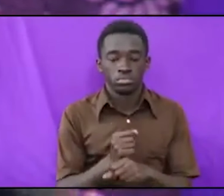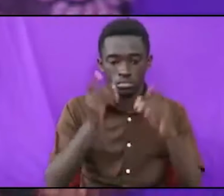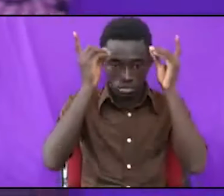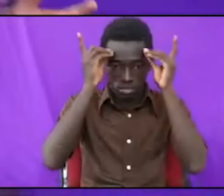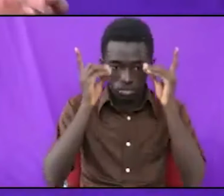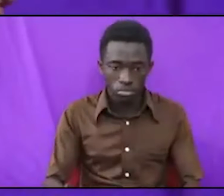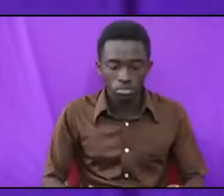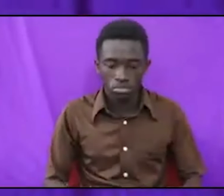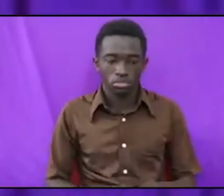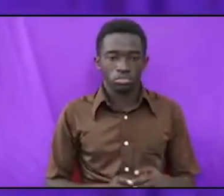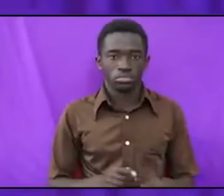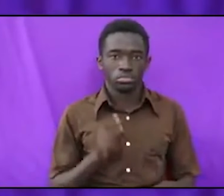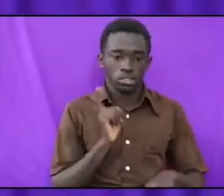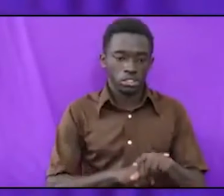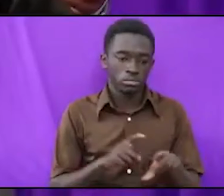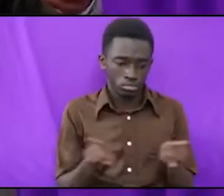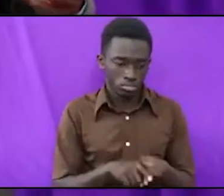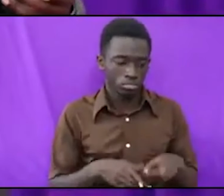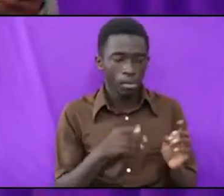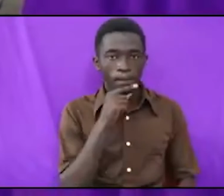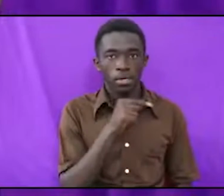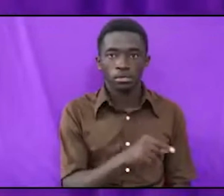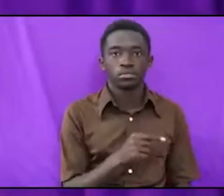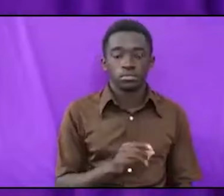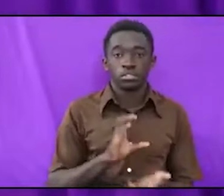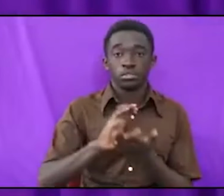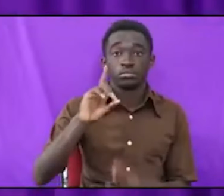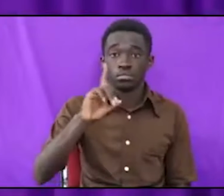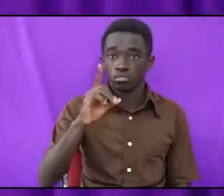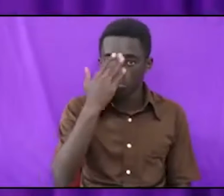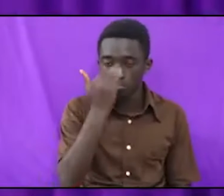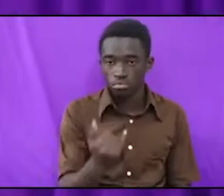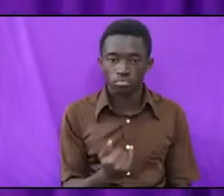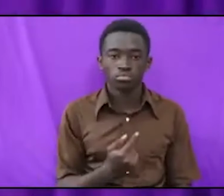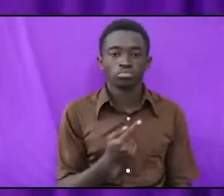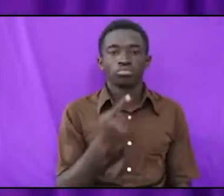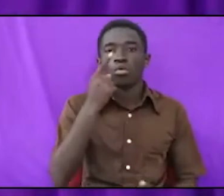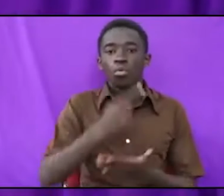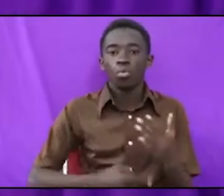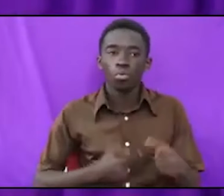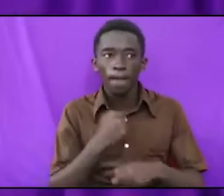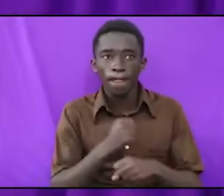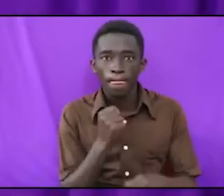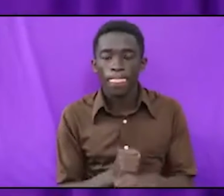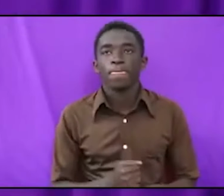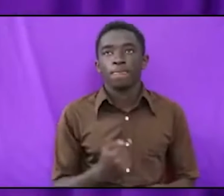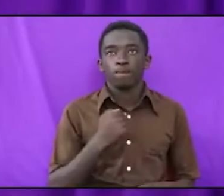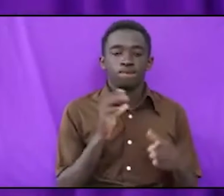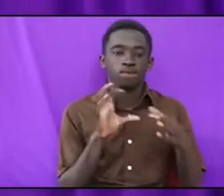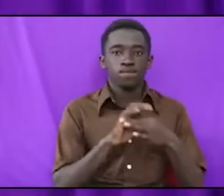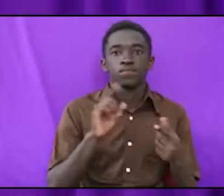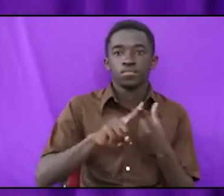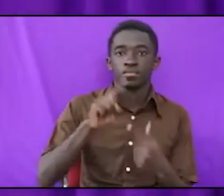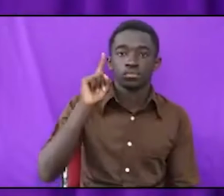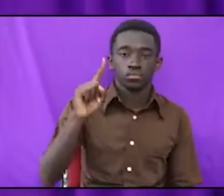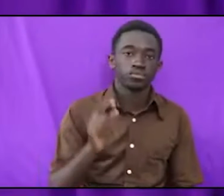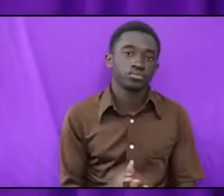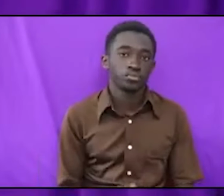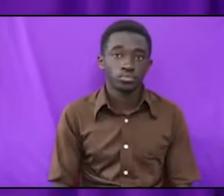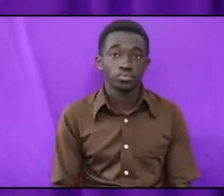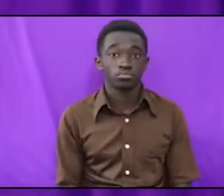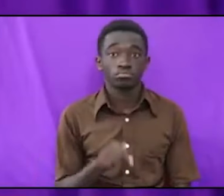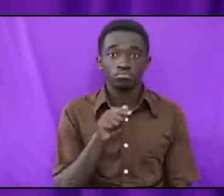in chapter 1? That for me, no matter what comes, I'm aligned to him. And you